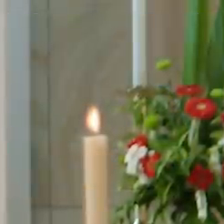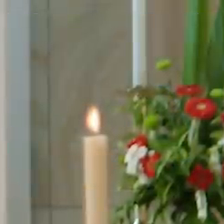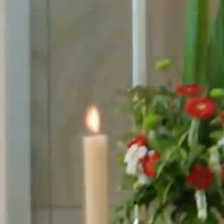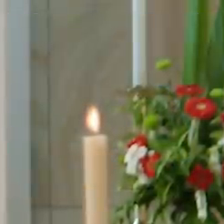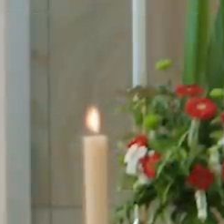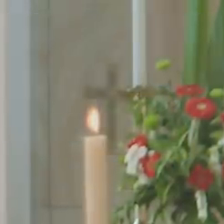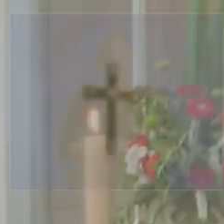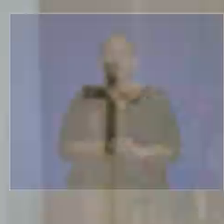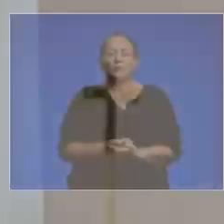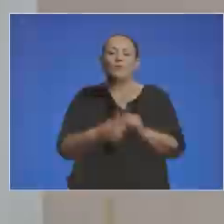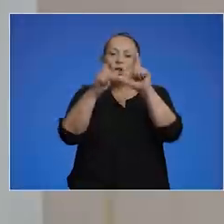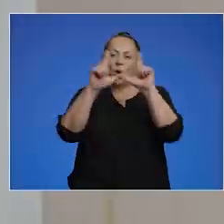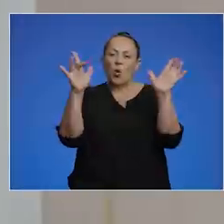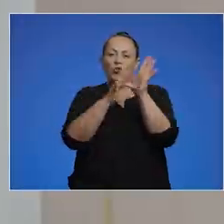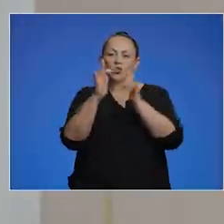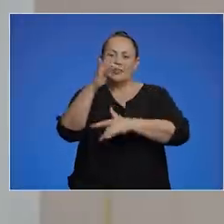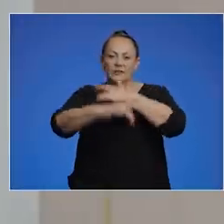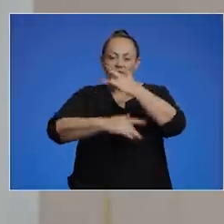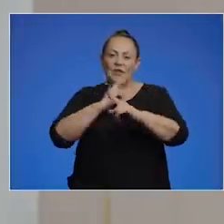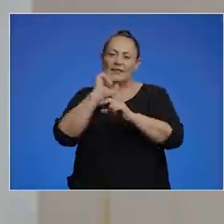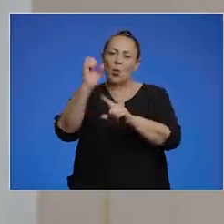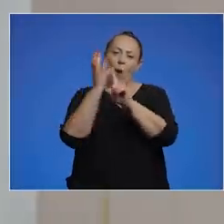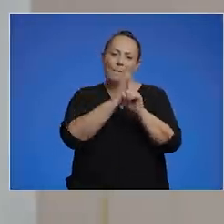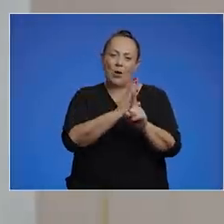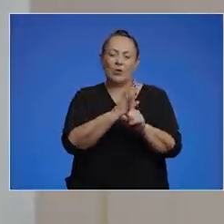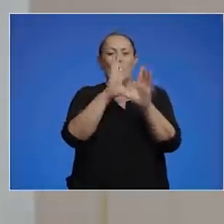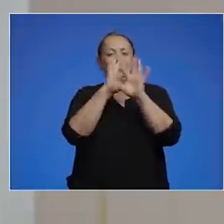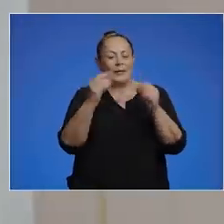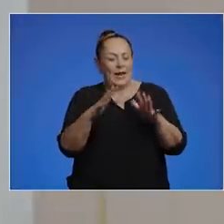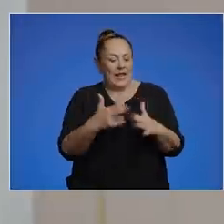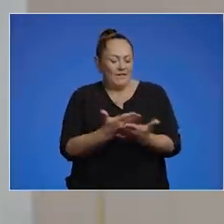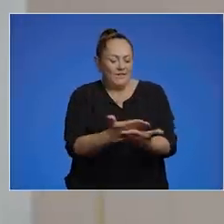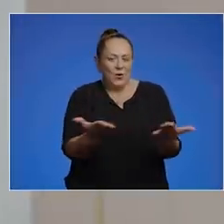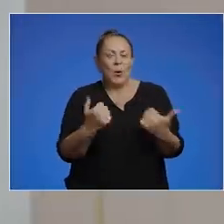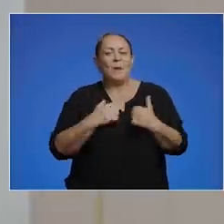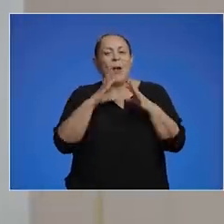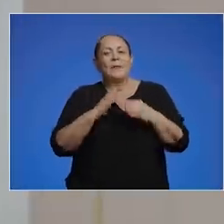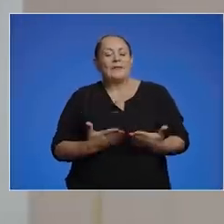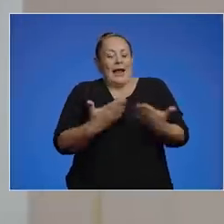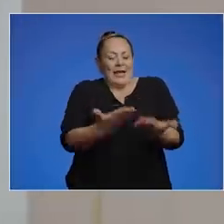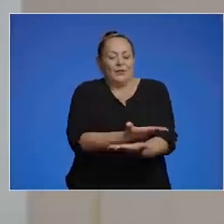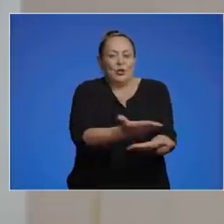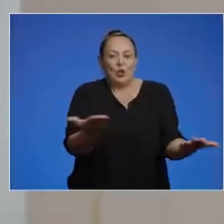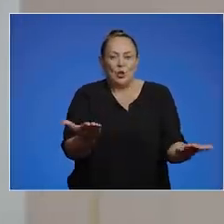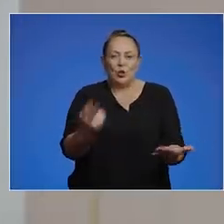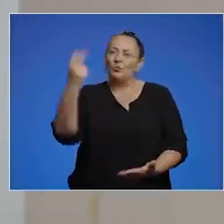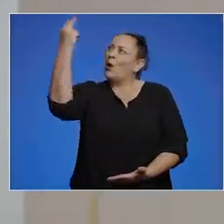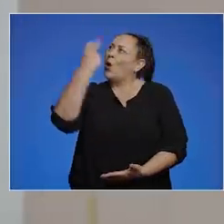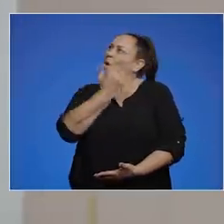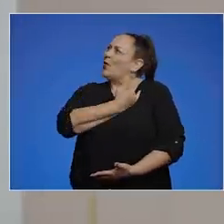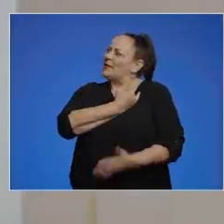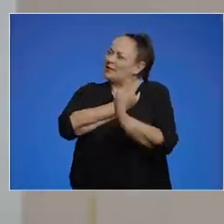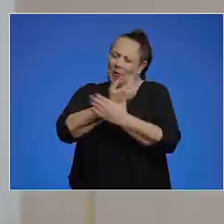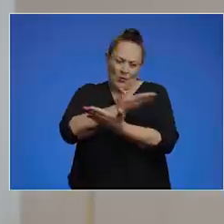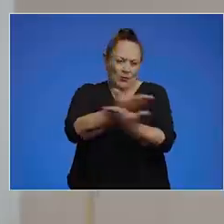yours. And Lord Jesus Christ, who said to your apostles, Peace I leave you, my peace I give you, look not on our sin, but